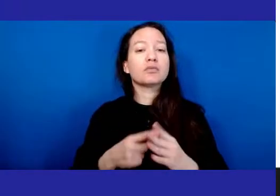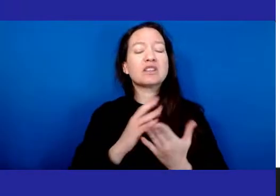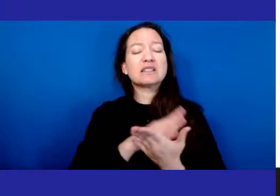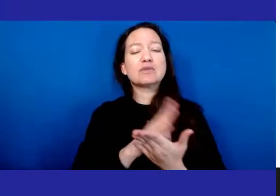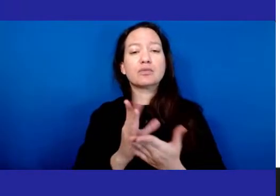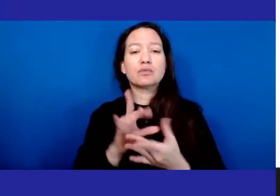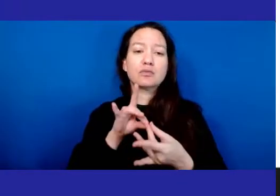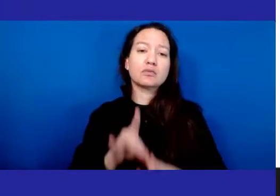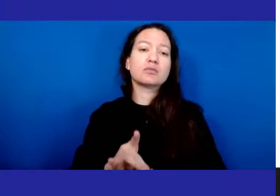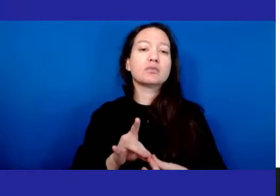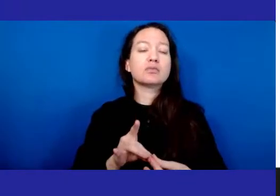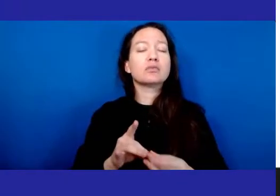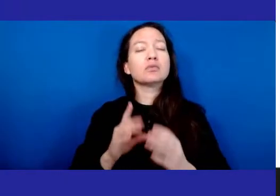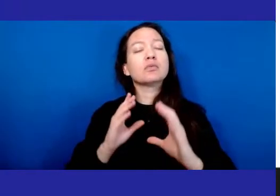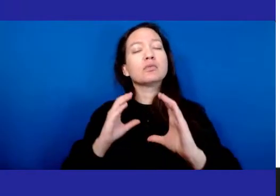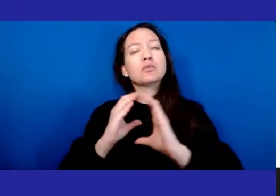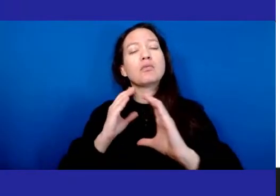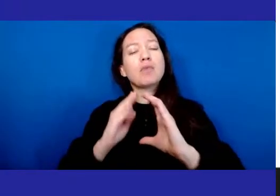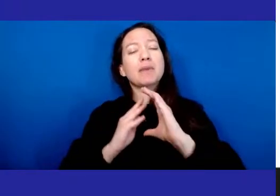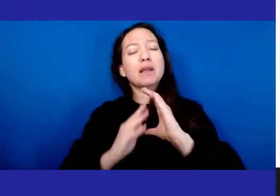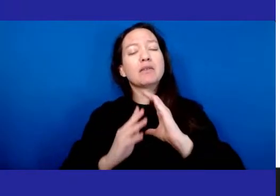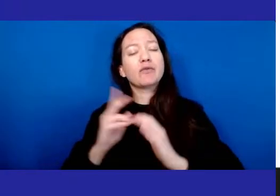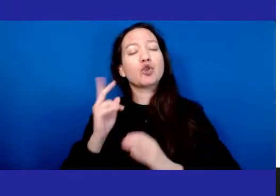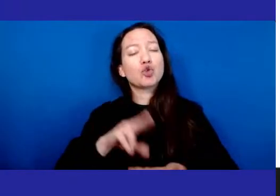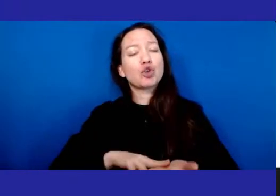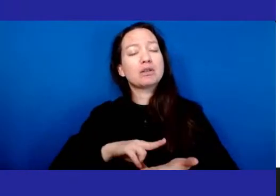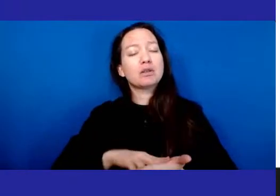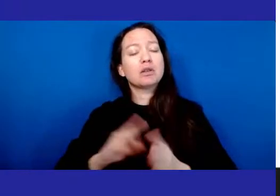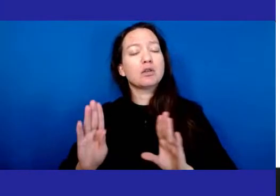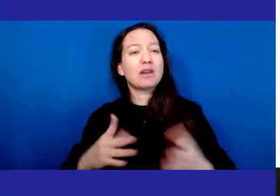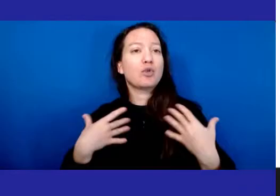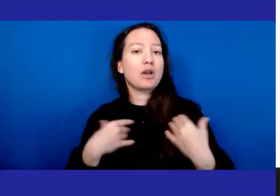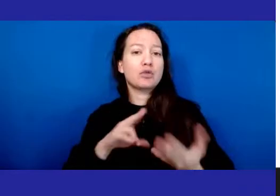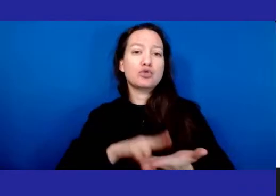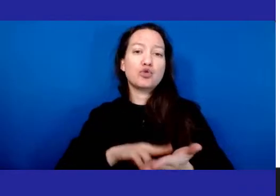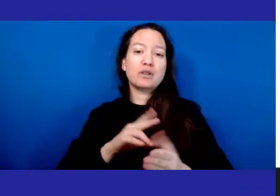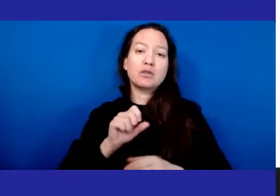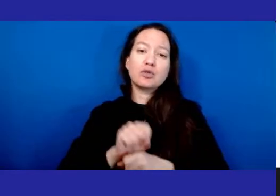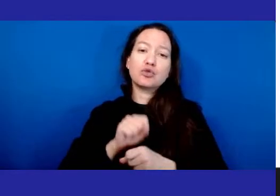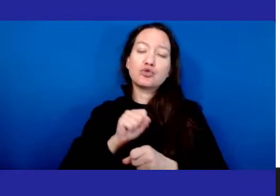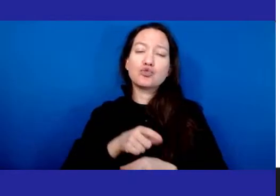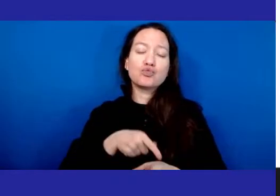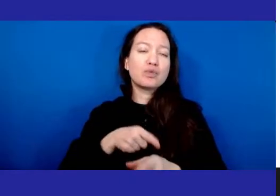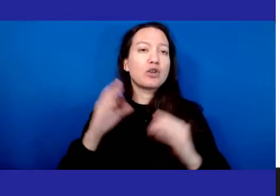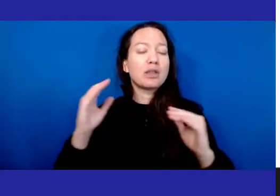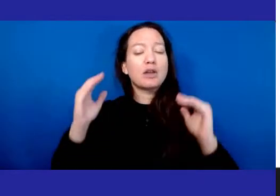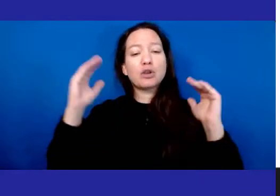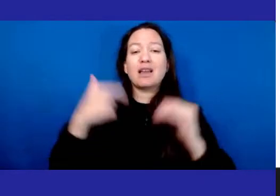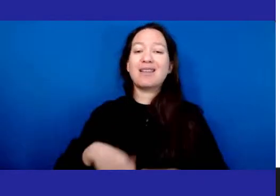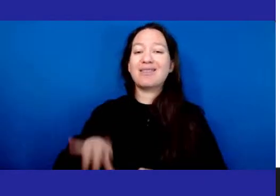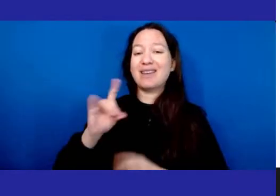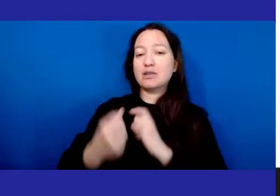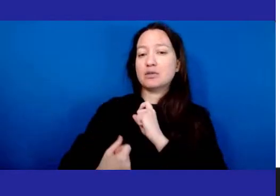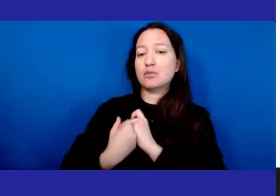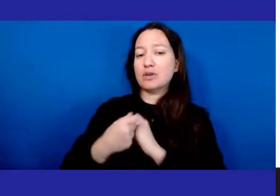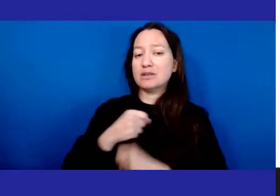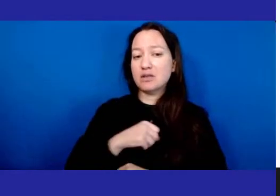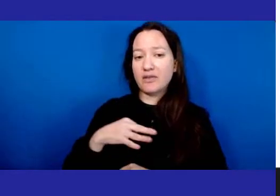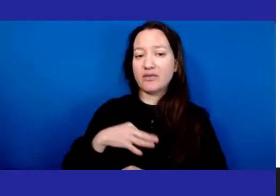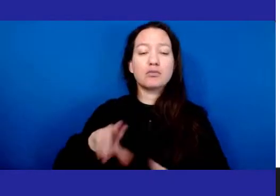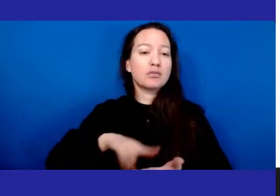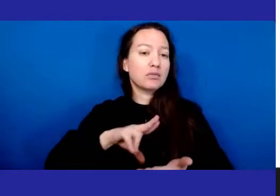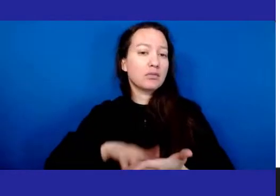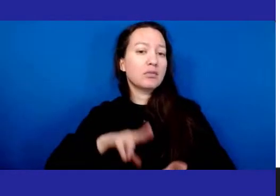of pipelines for nursing. So this is our behavioral health nursing career ladder, where we have 8 support staff enrolled in an